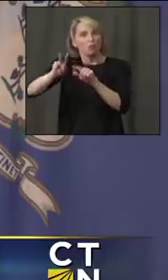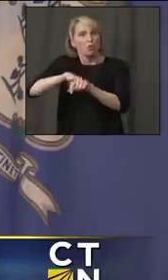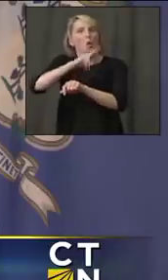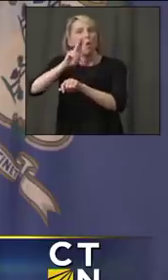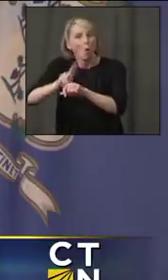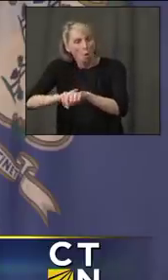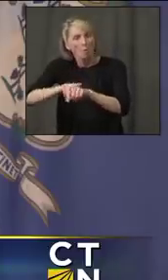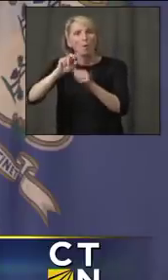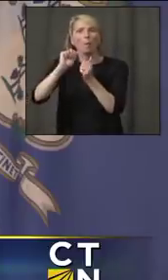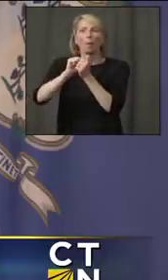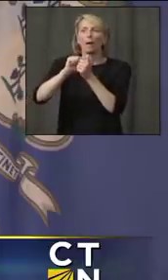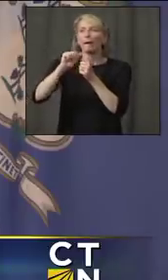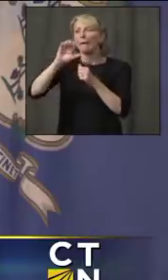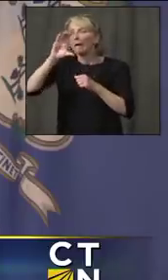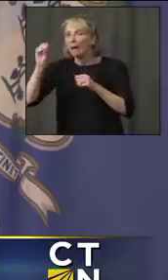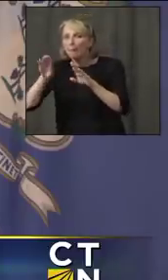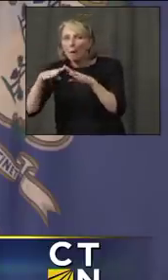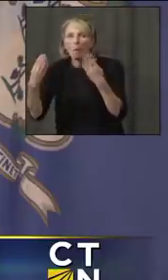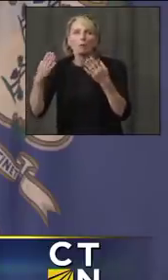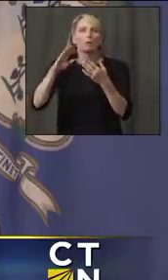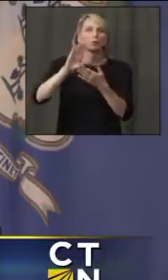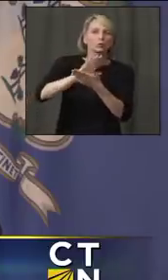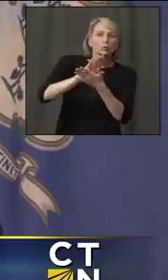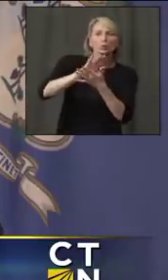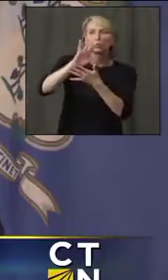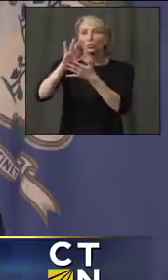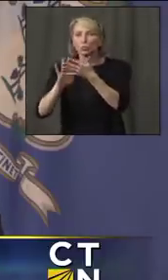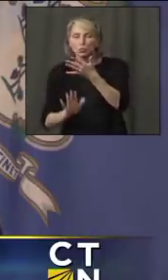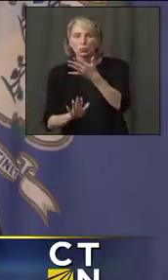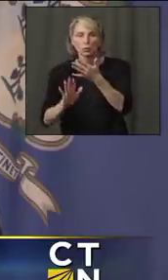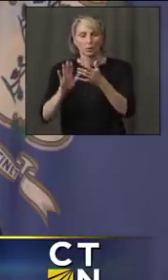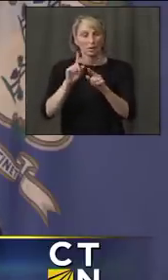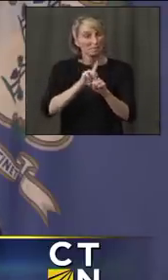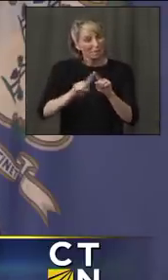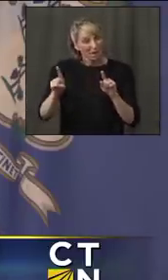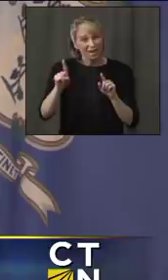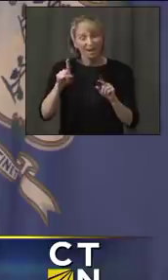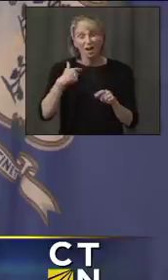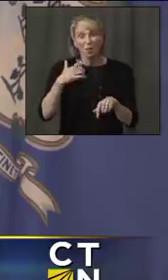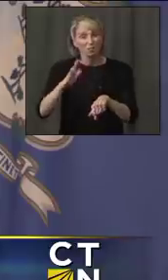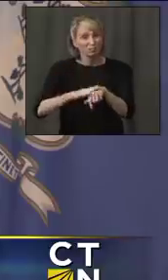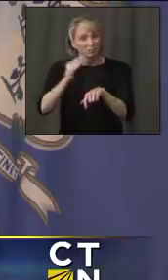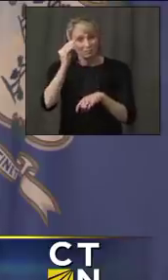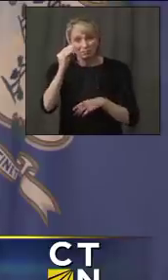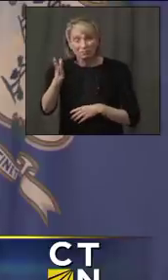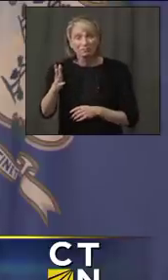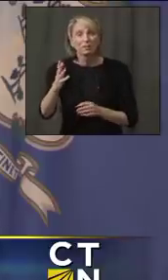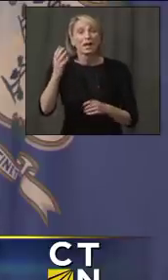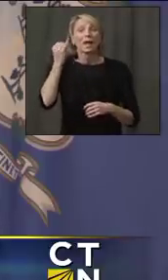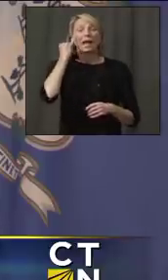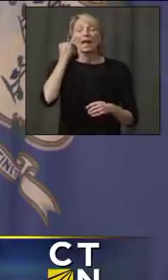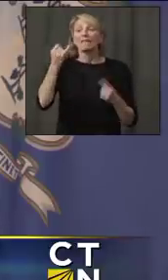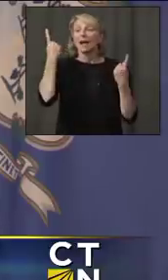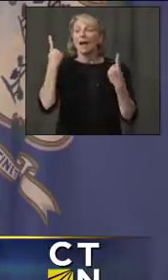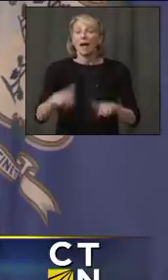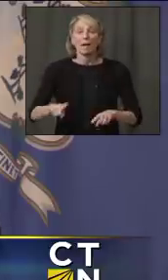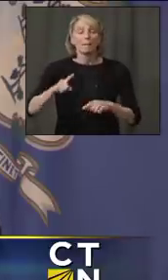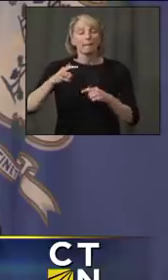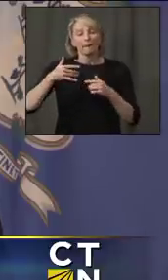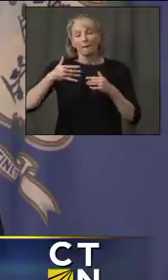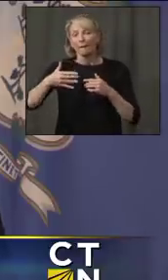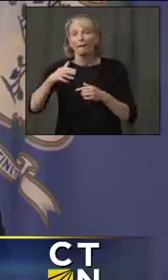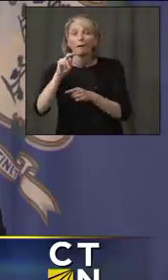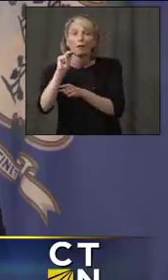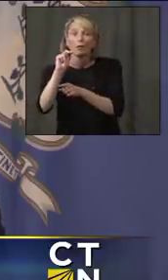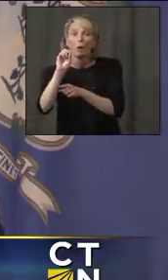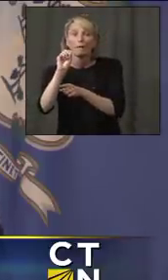operating capacity by the end of this calendar year. But as you've heard me say before, if we take a second hit, if November comes